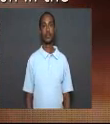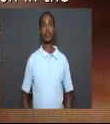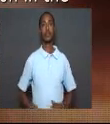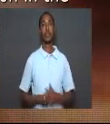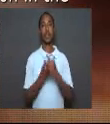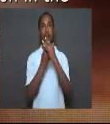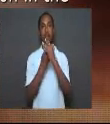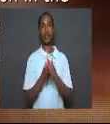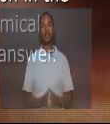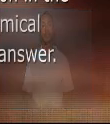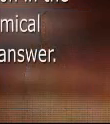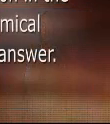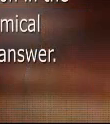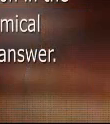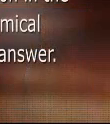Begin.